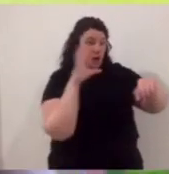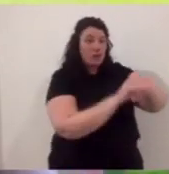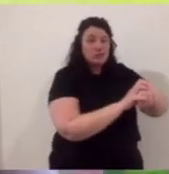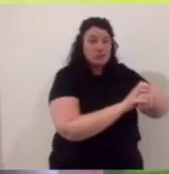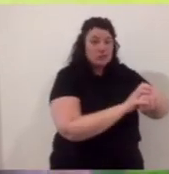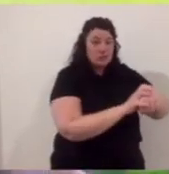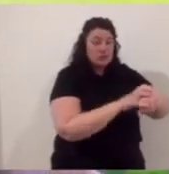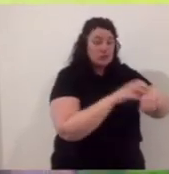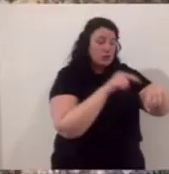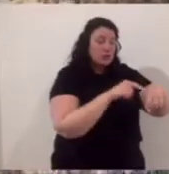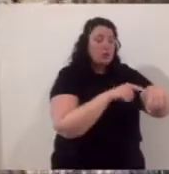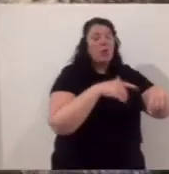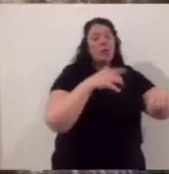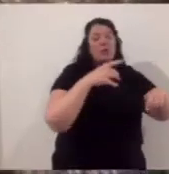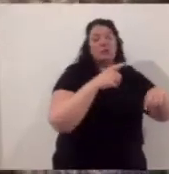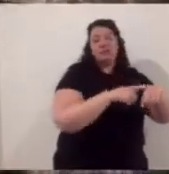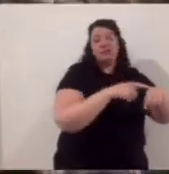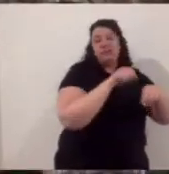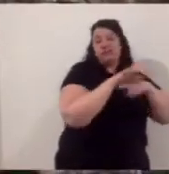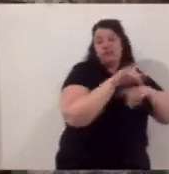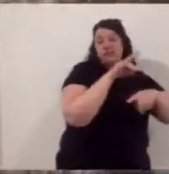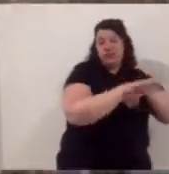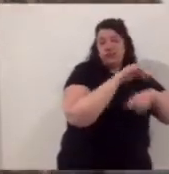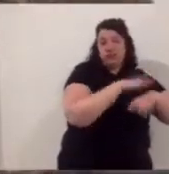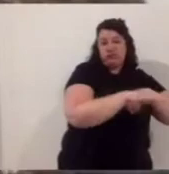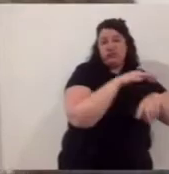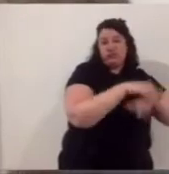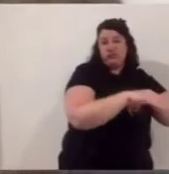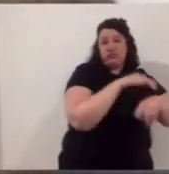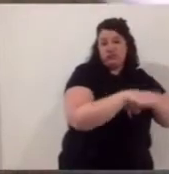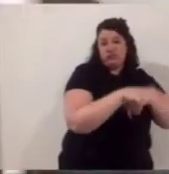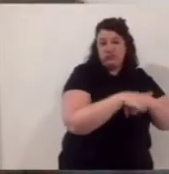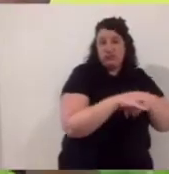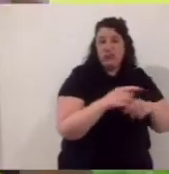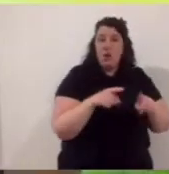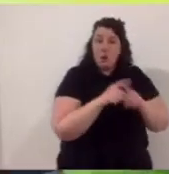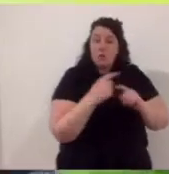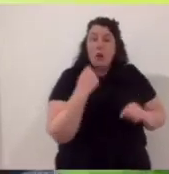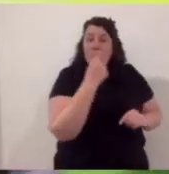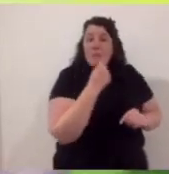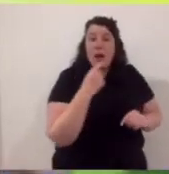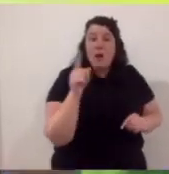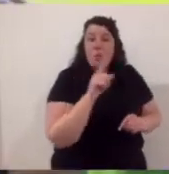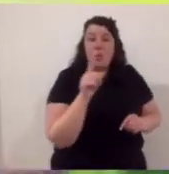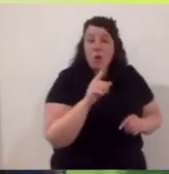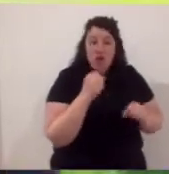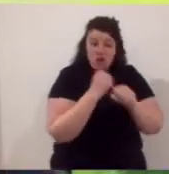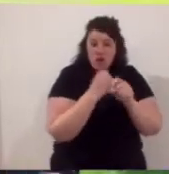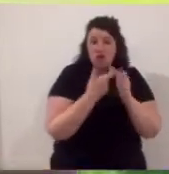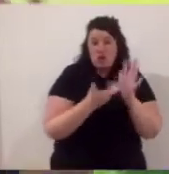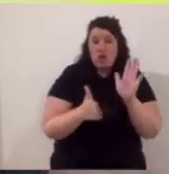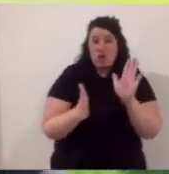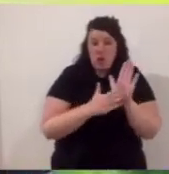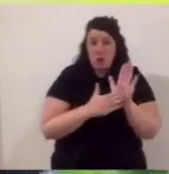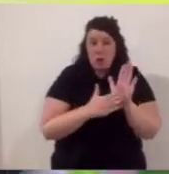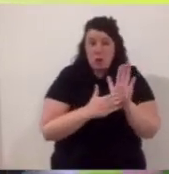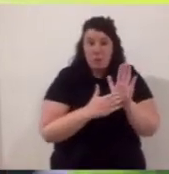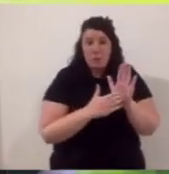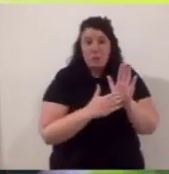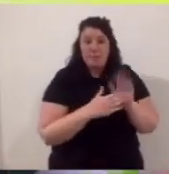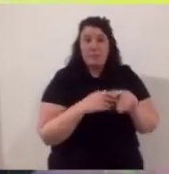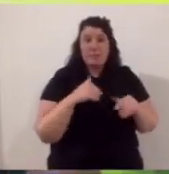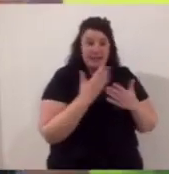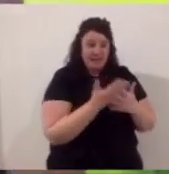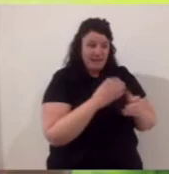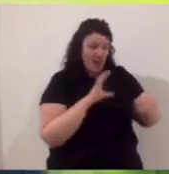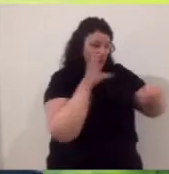things happen. They sustain a wound, and that wound is really bad. And the Komodo dragon has an extensive amount of bacteria in its